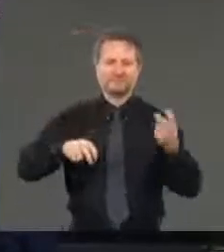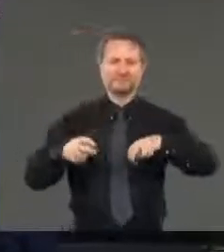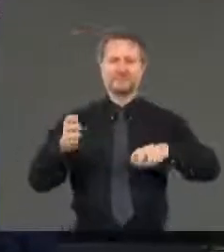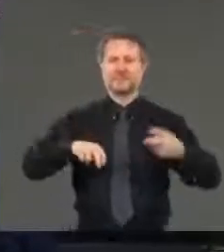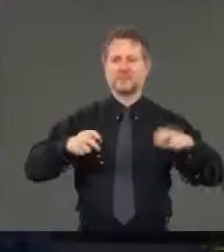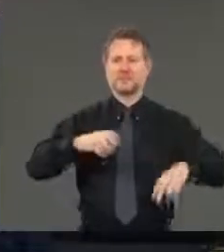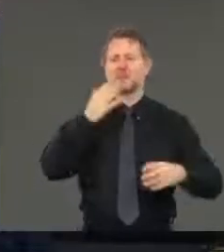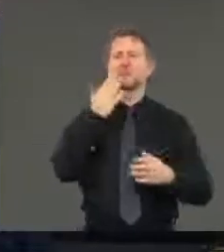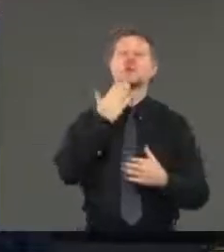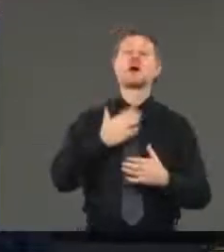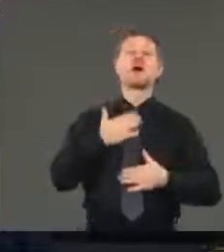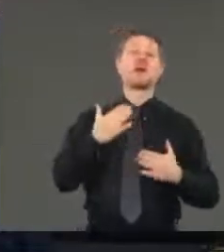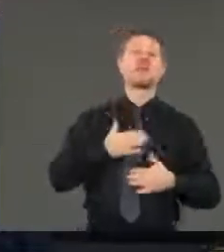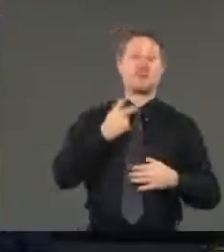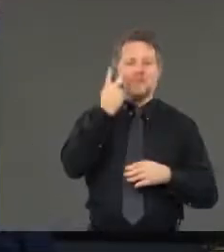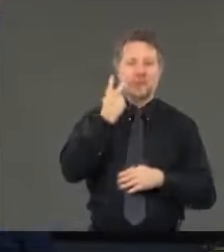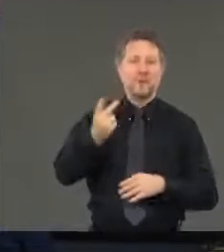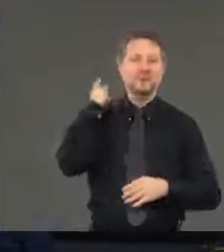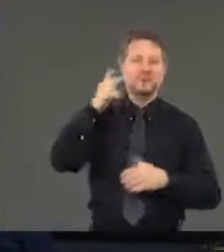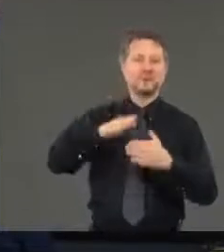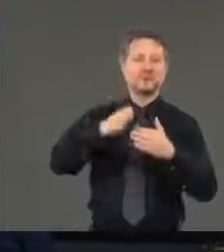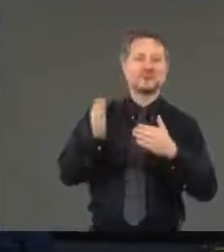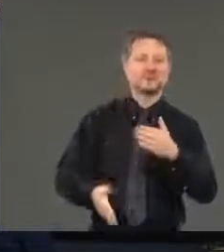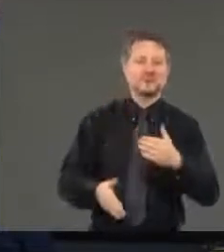Day. I was.